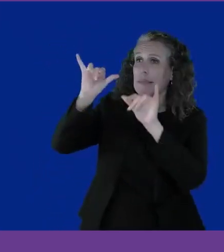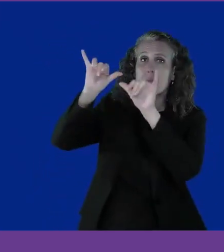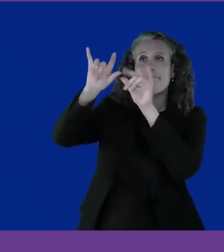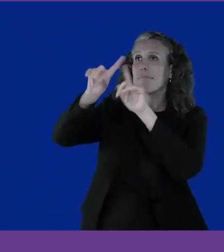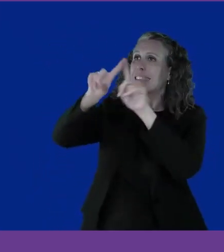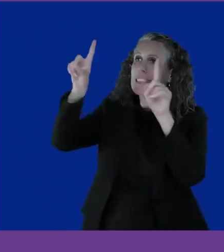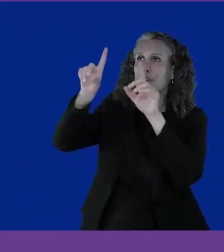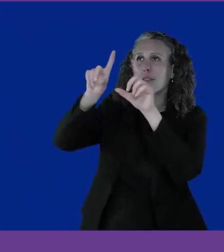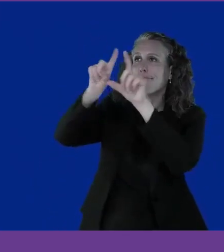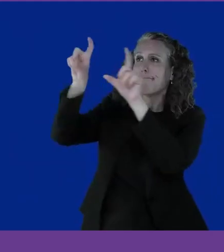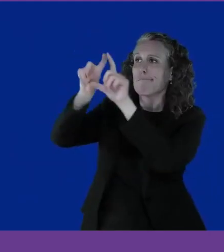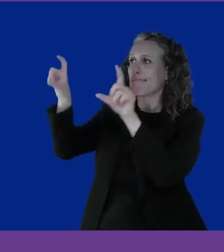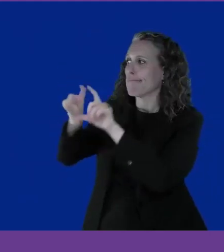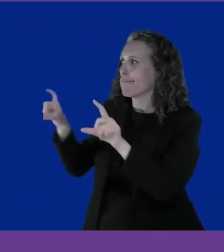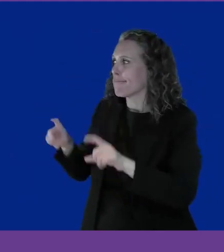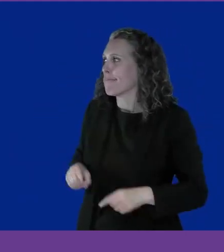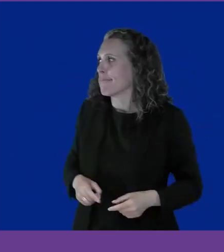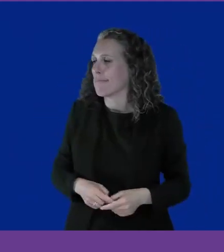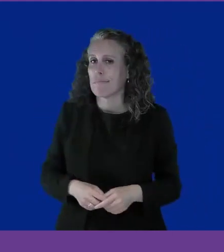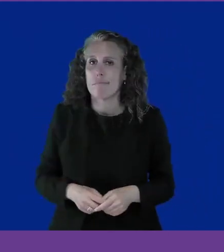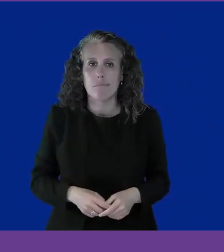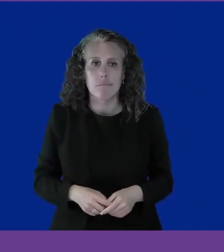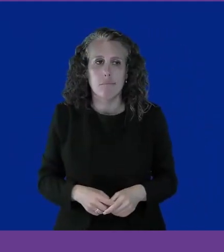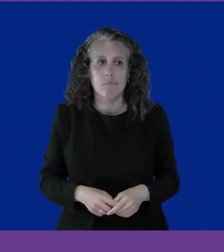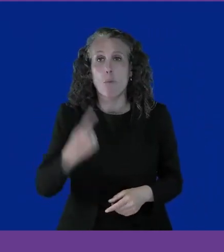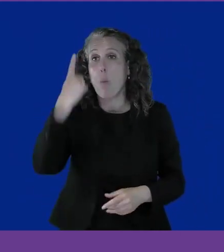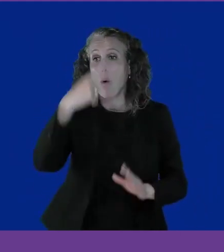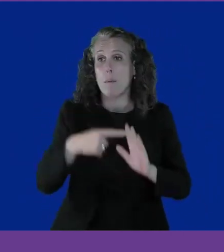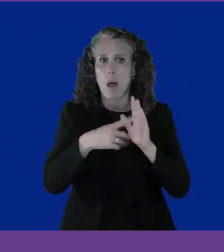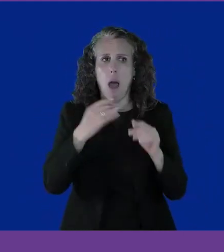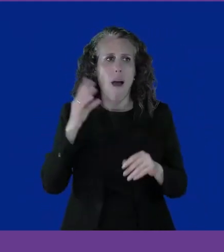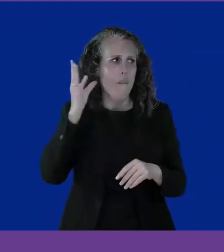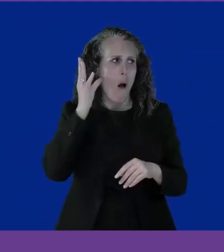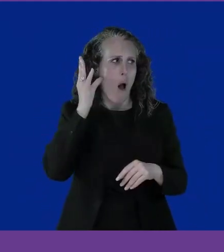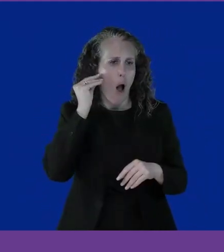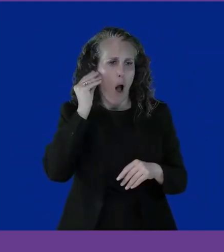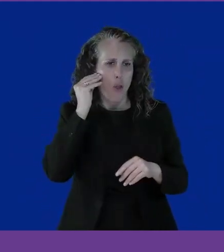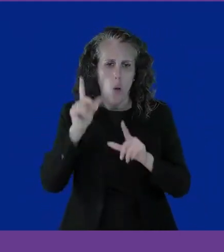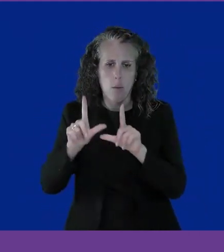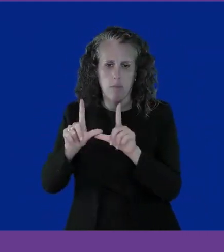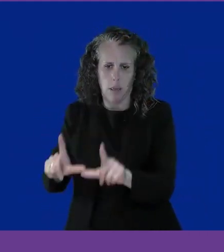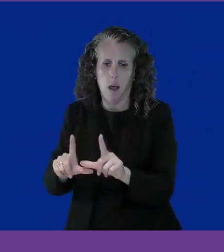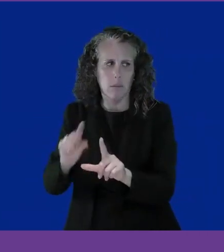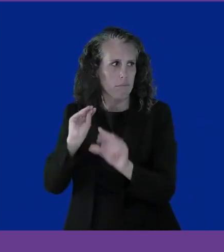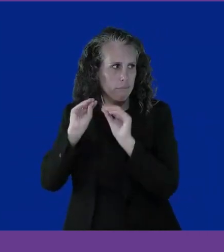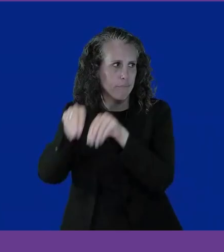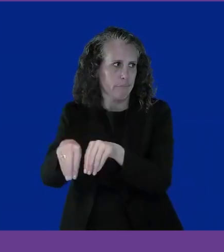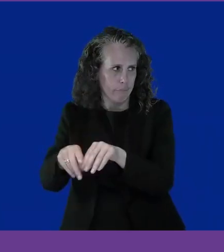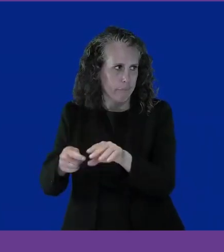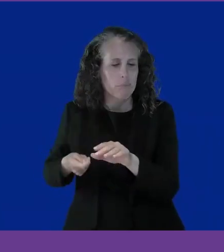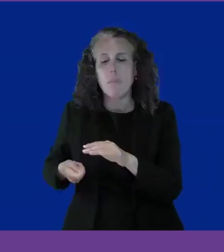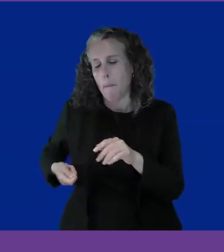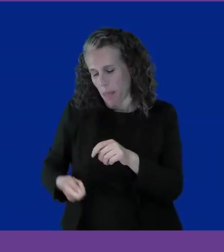systems, like we are installing the audio plugs. It was an example in the morning. We are installing them, we have them in our